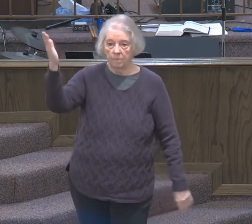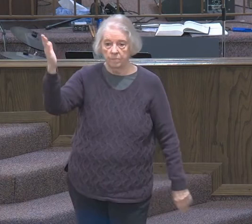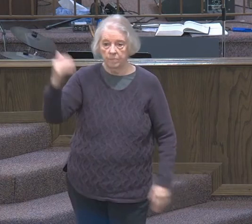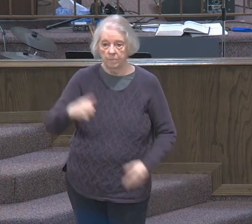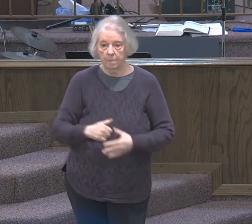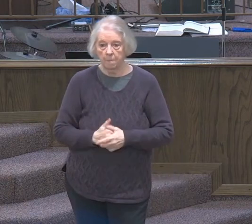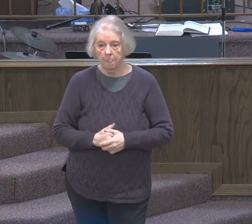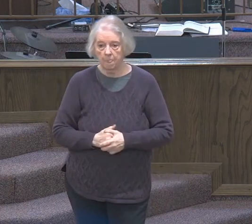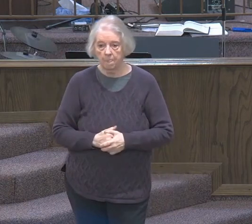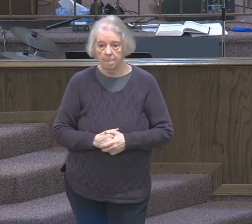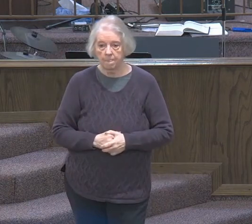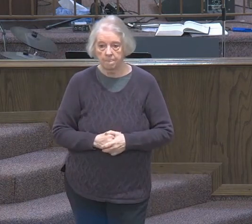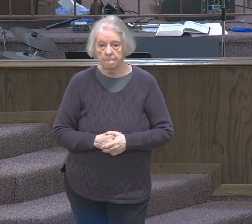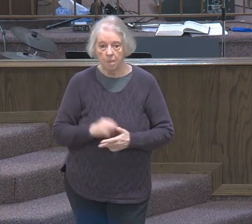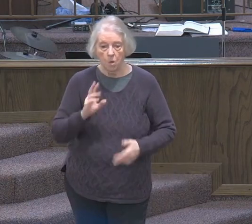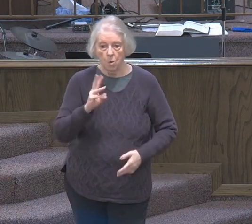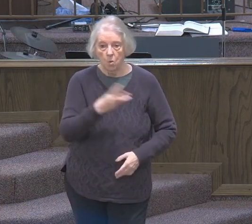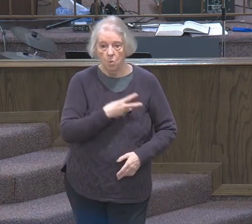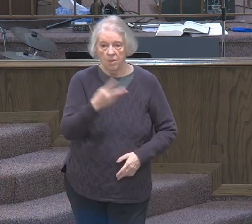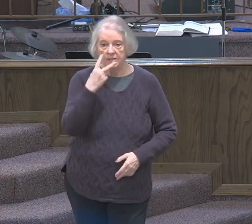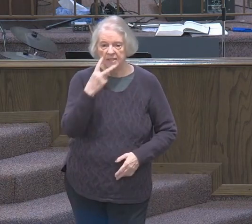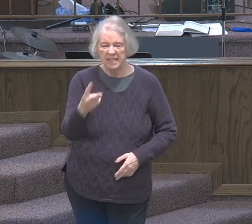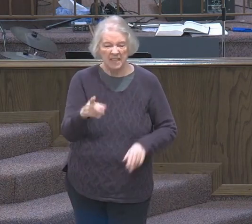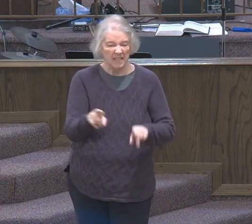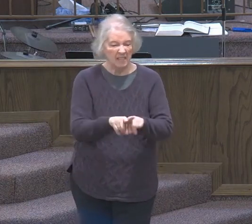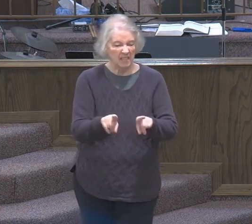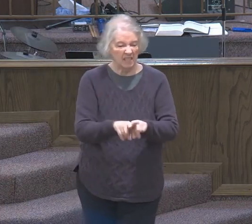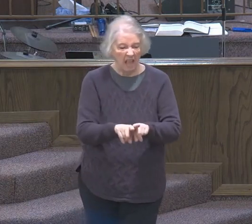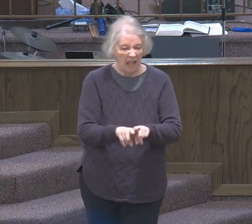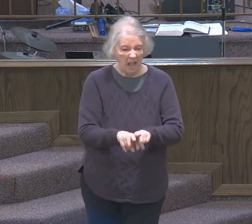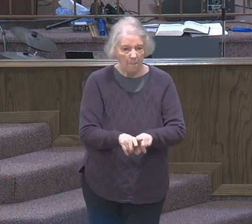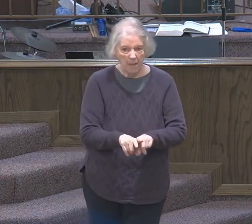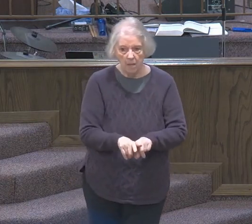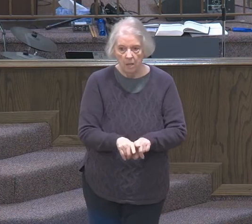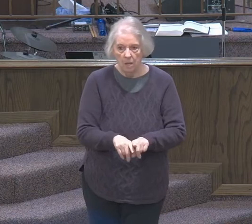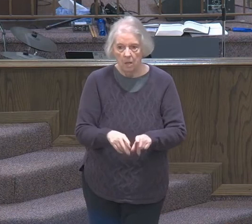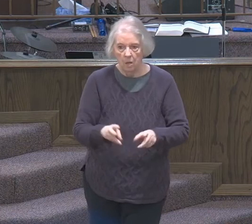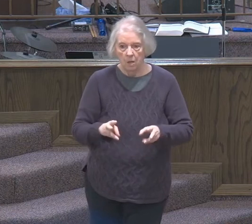We see this same kind of determination